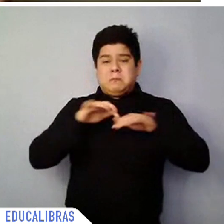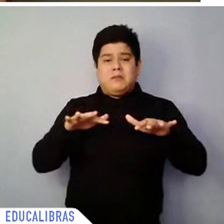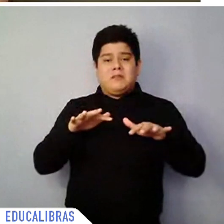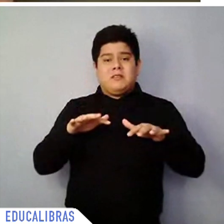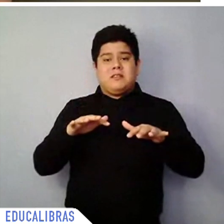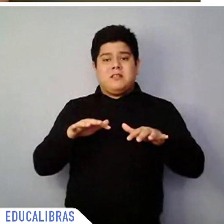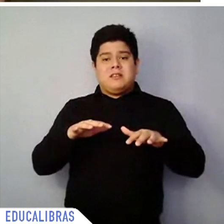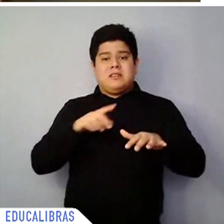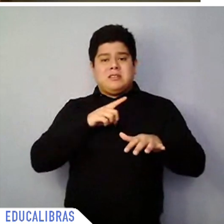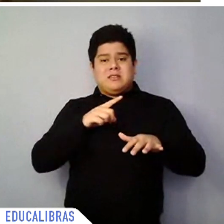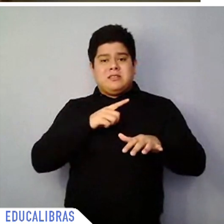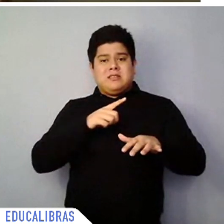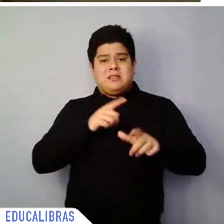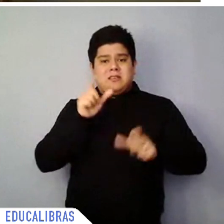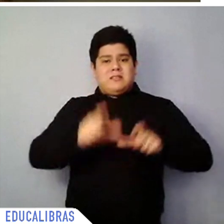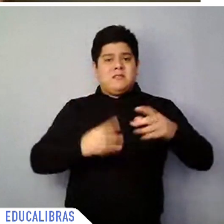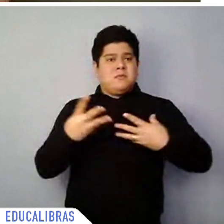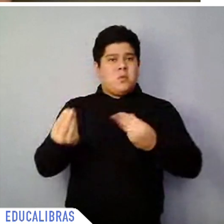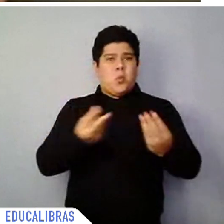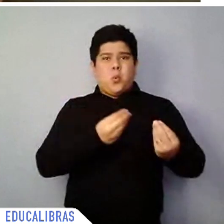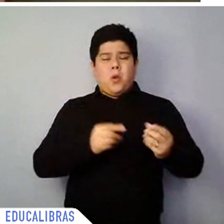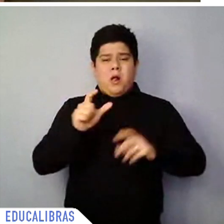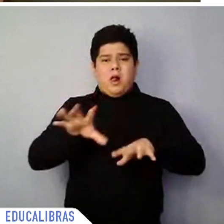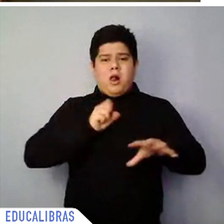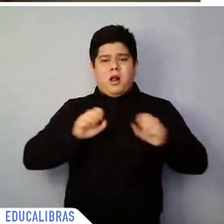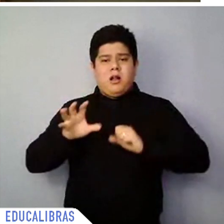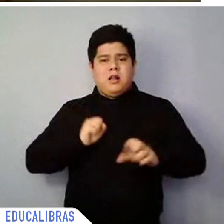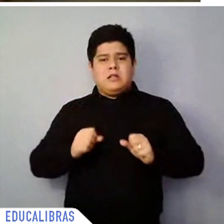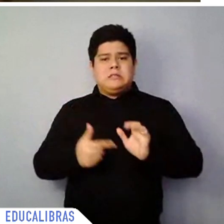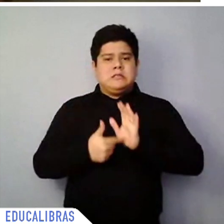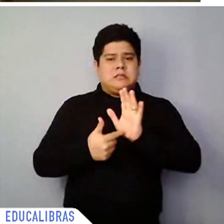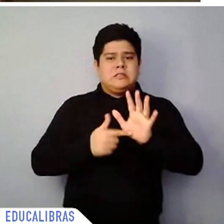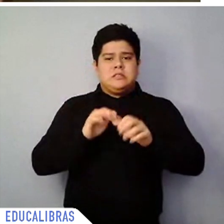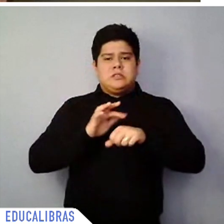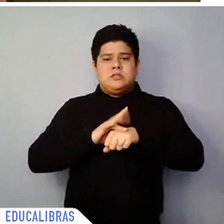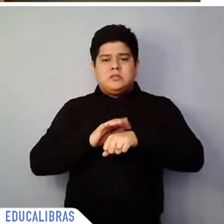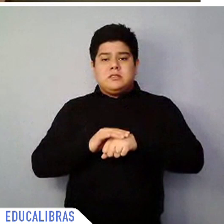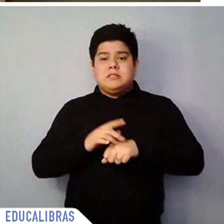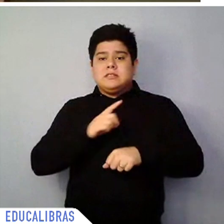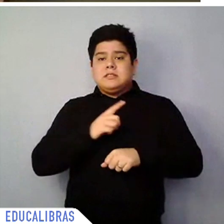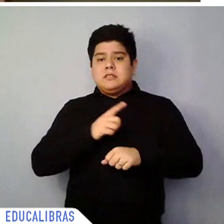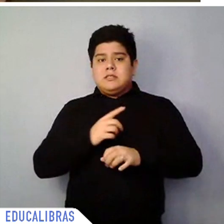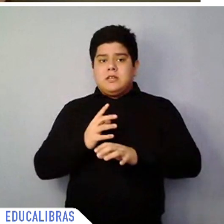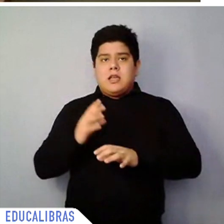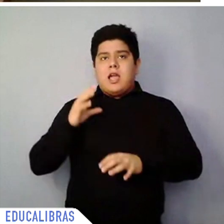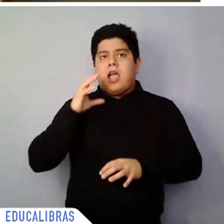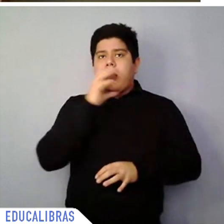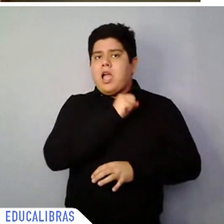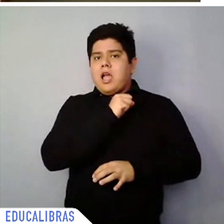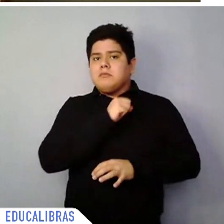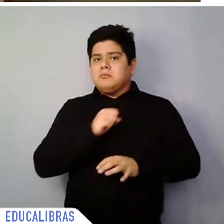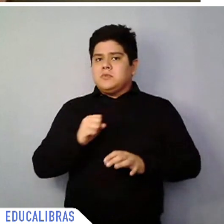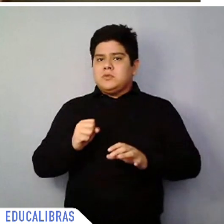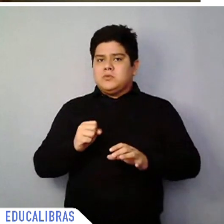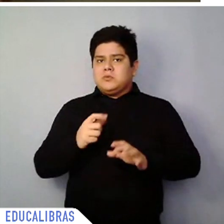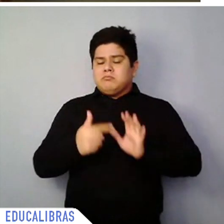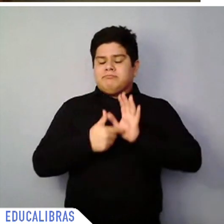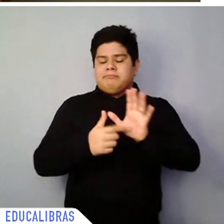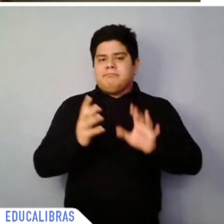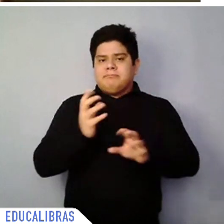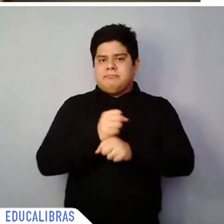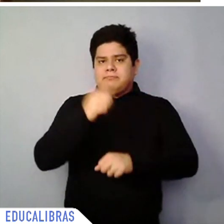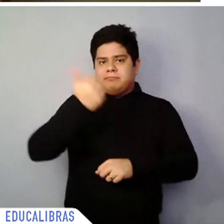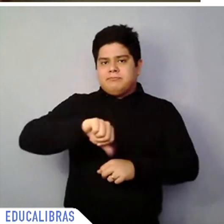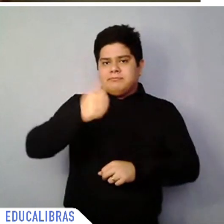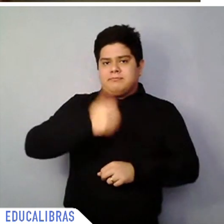evaluate the vaccine here in Brazil because we were at the center of the pandemics. If you test